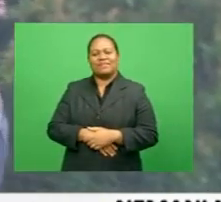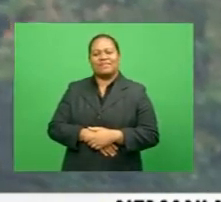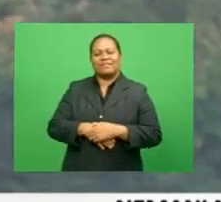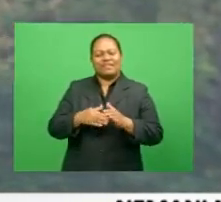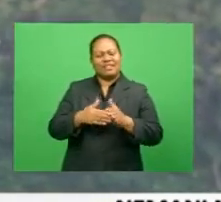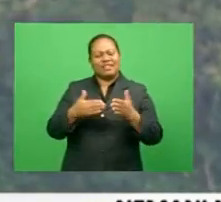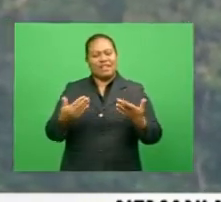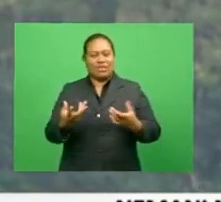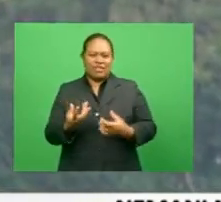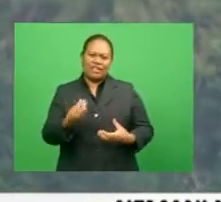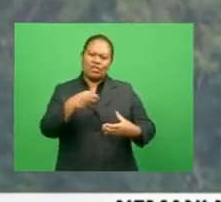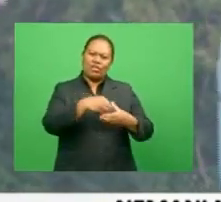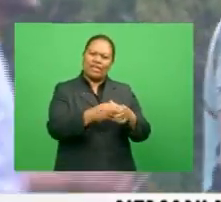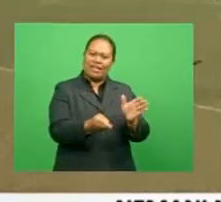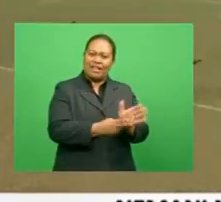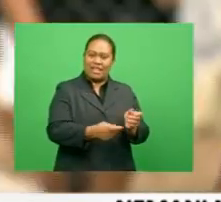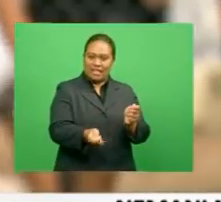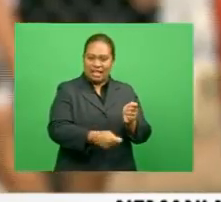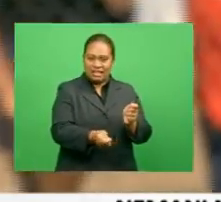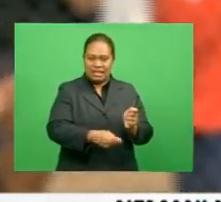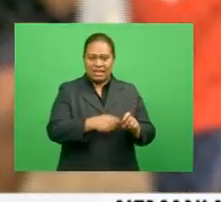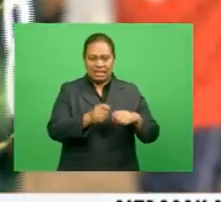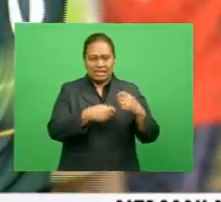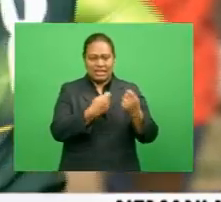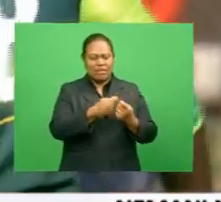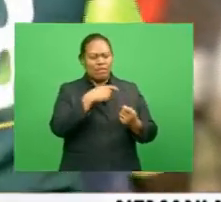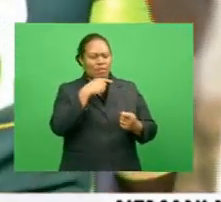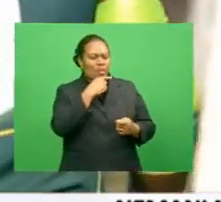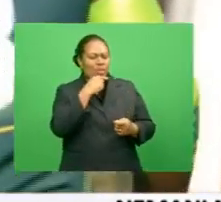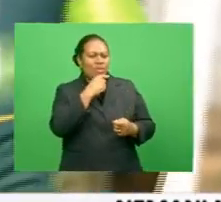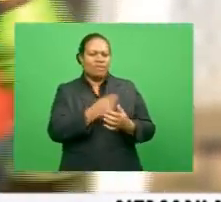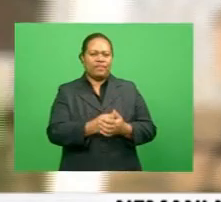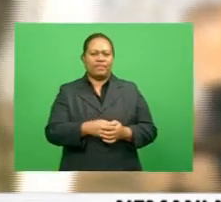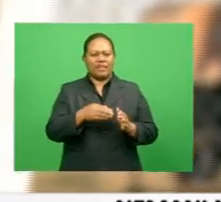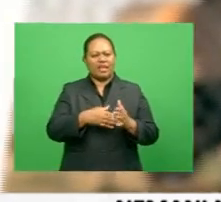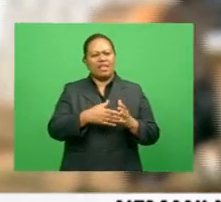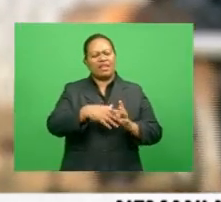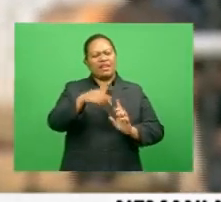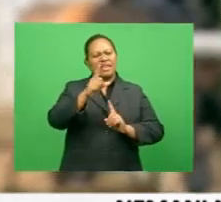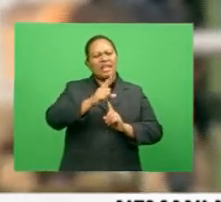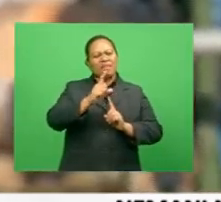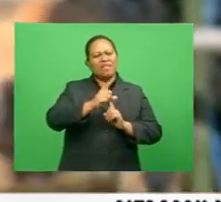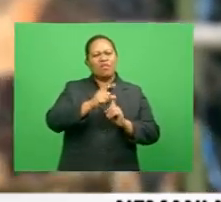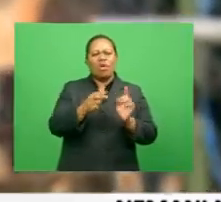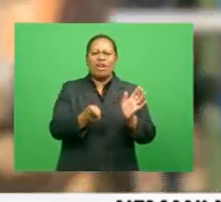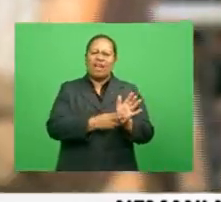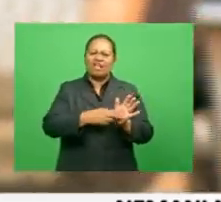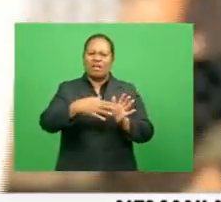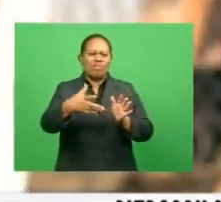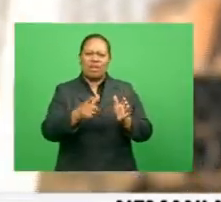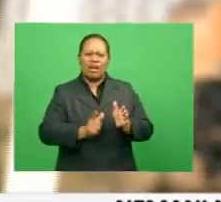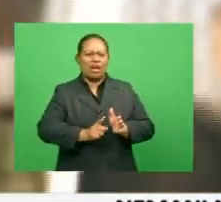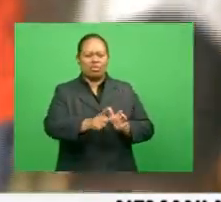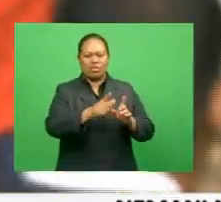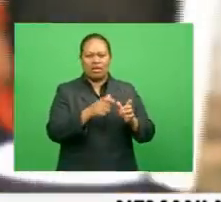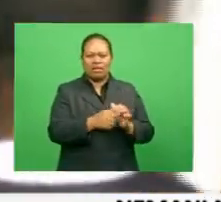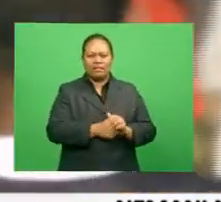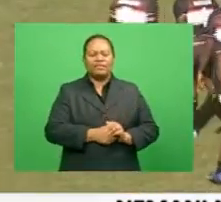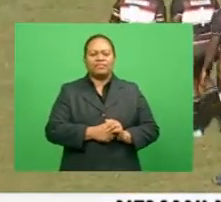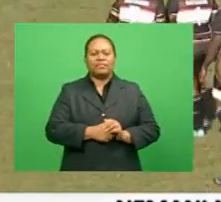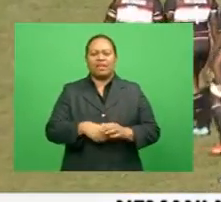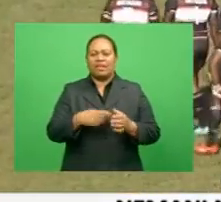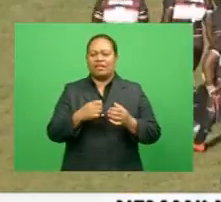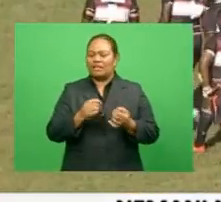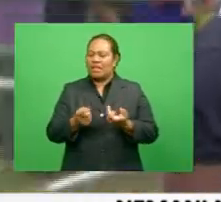faces, including Neta Siriloa Chris Minimbi, former Natambua High School captain Kitione Kamikamida, Tailevu halfback Simeone